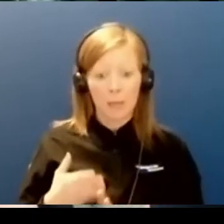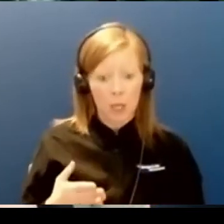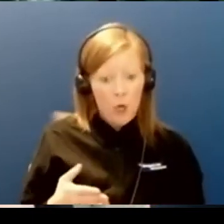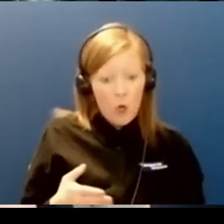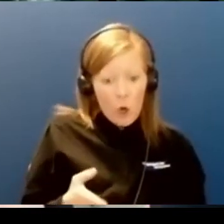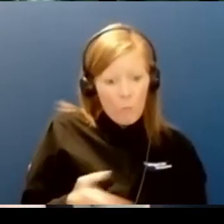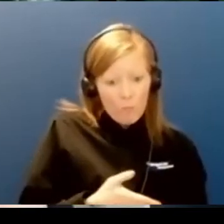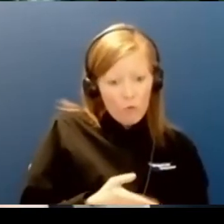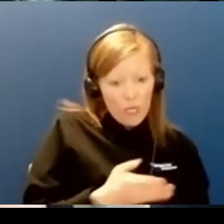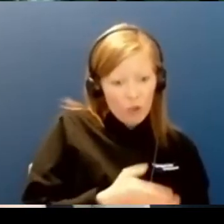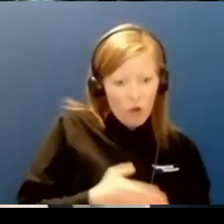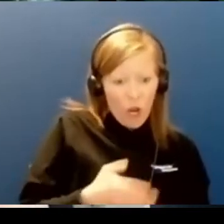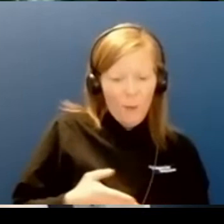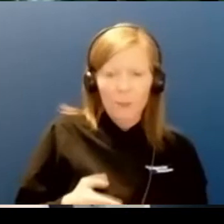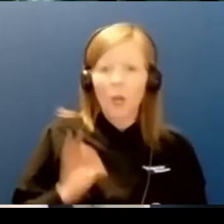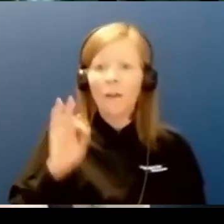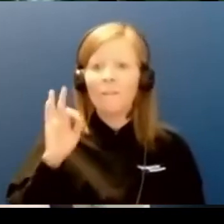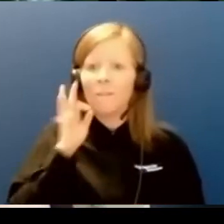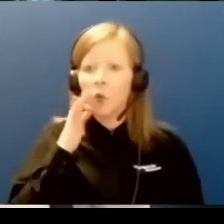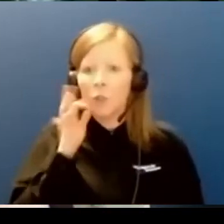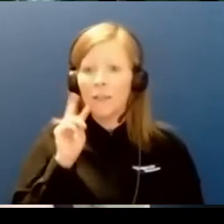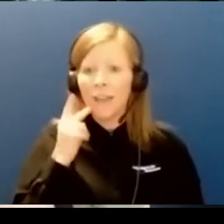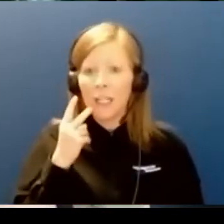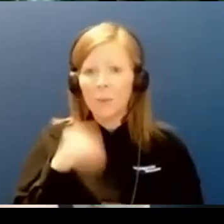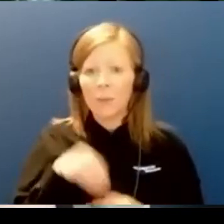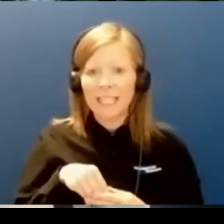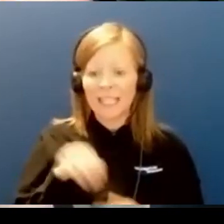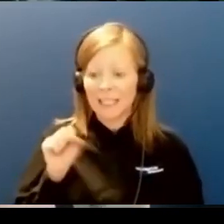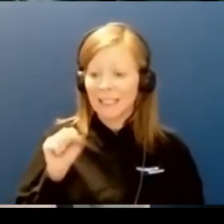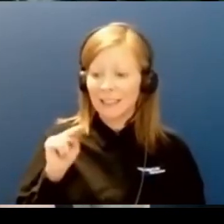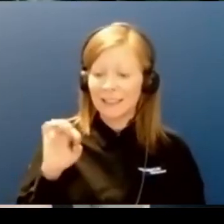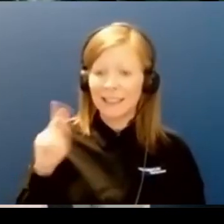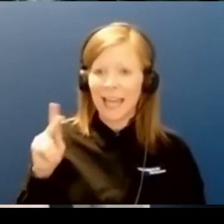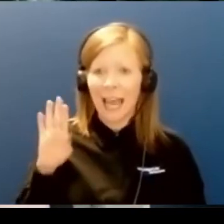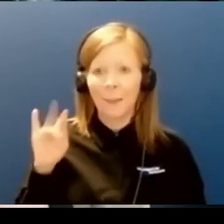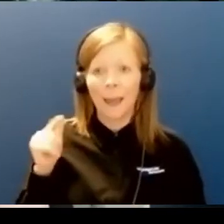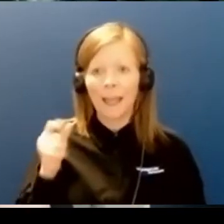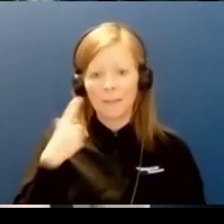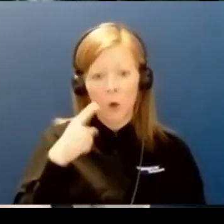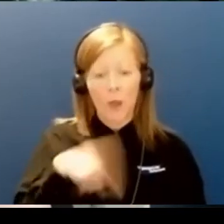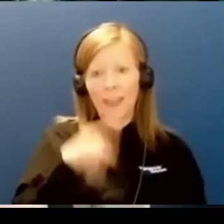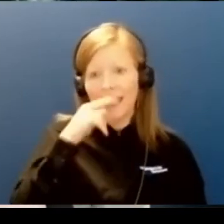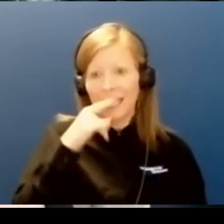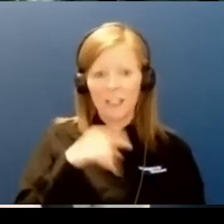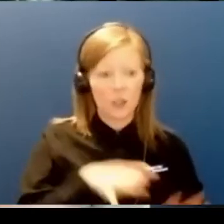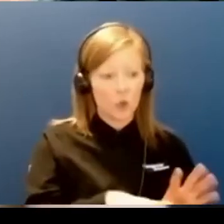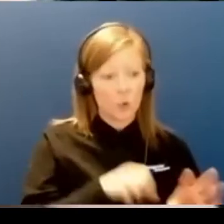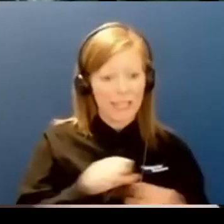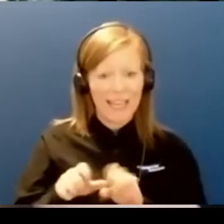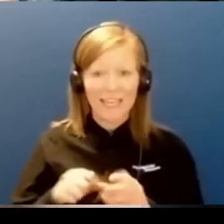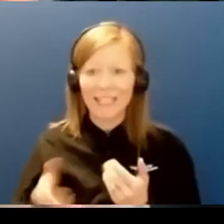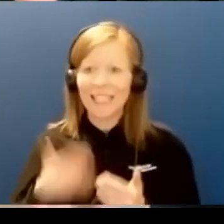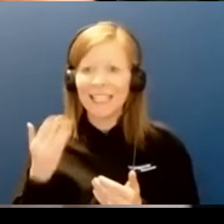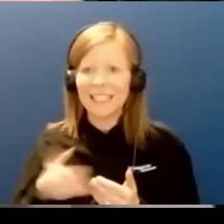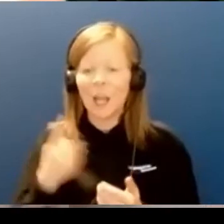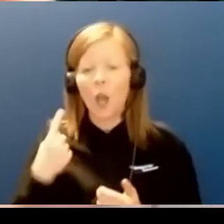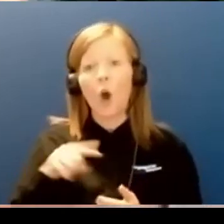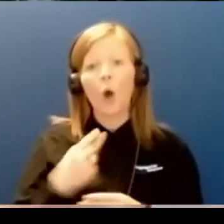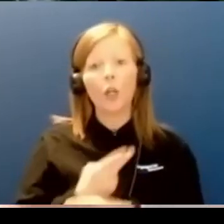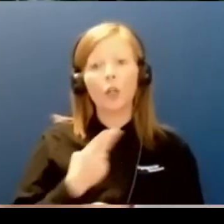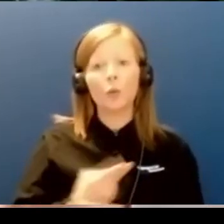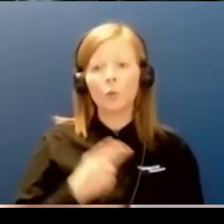vegetables in little snack bags or containers in the fridge so the kids can access that easily, or using containers that